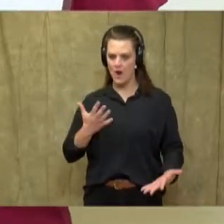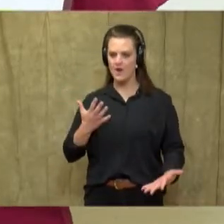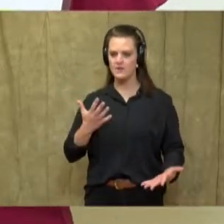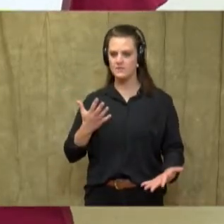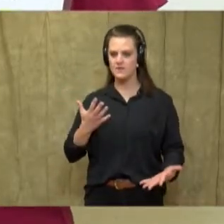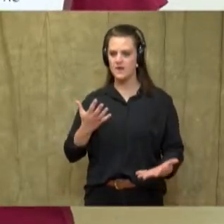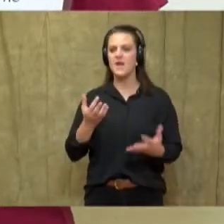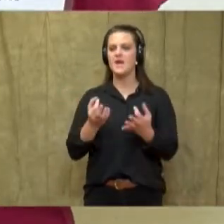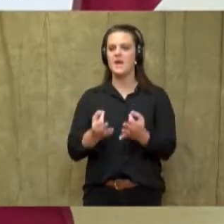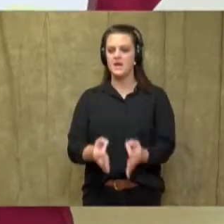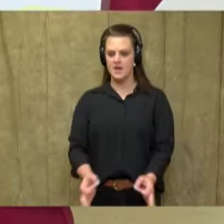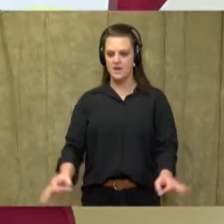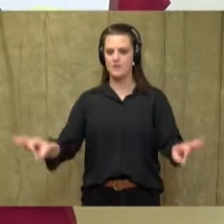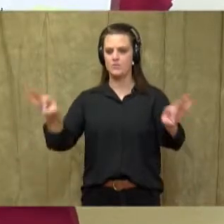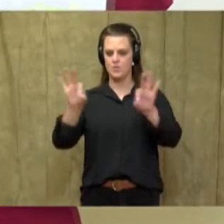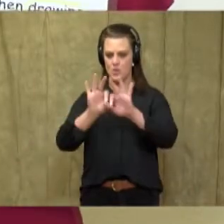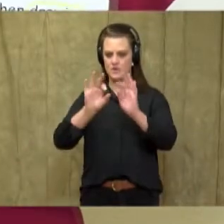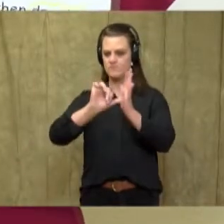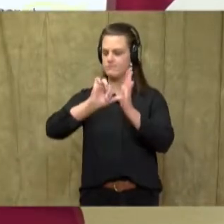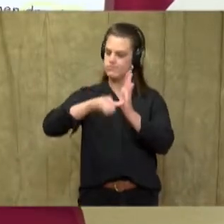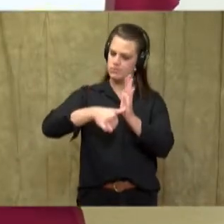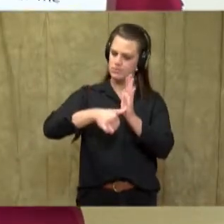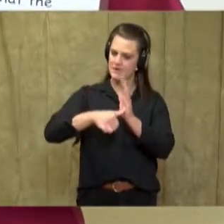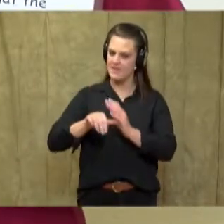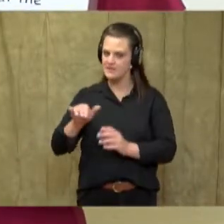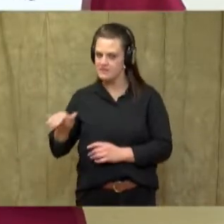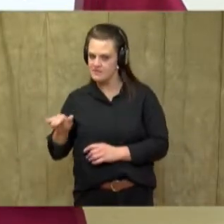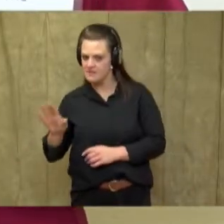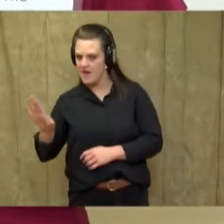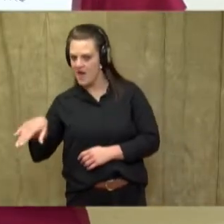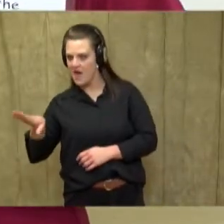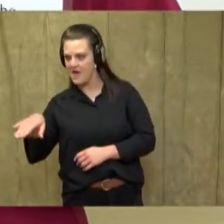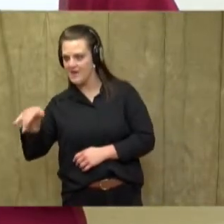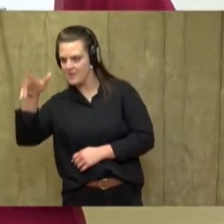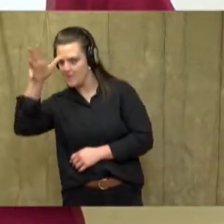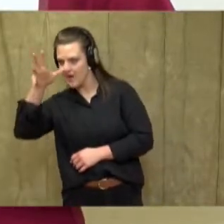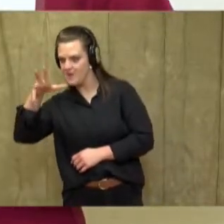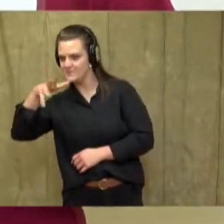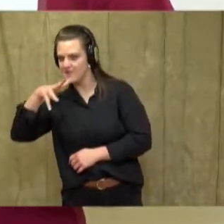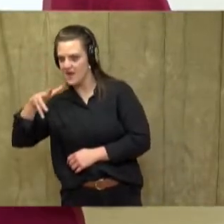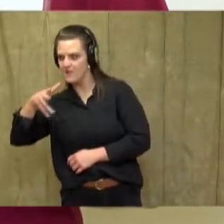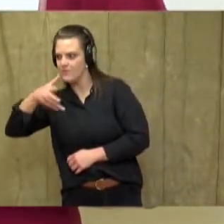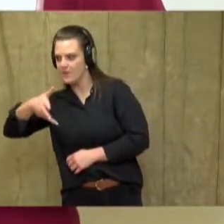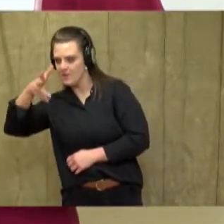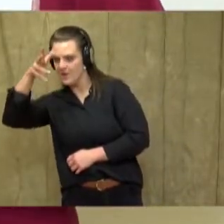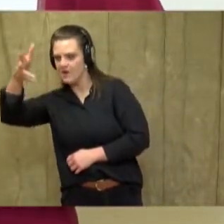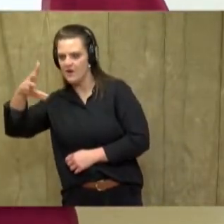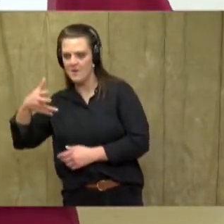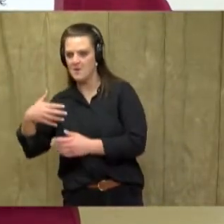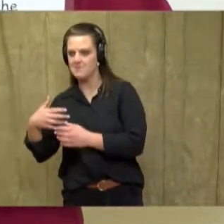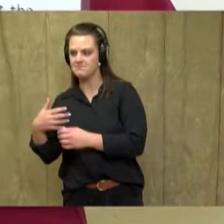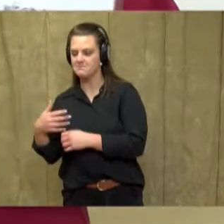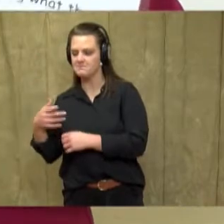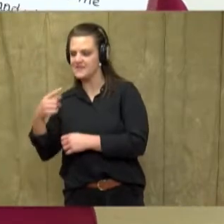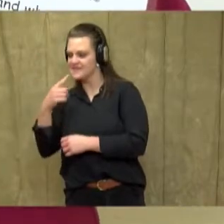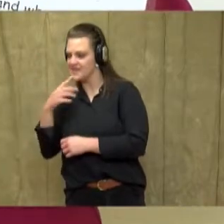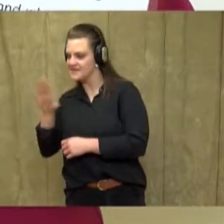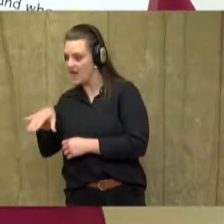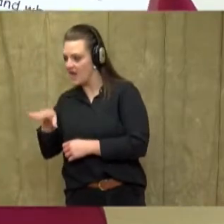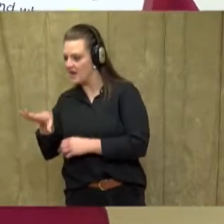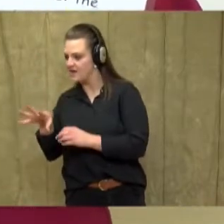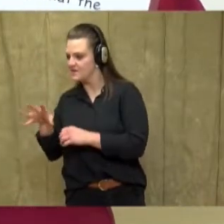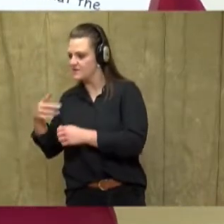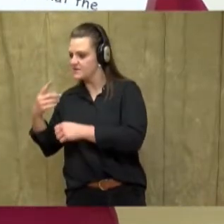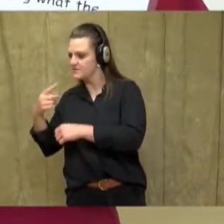it is important. That's a little side note for when your mom or dad or grandmother or your guardian says something more